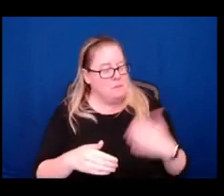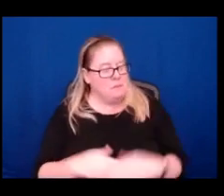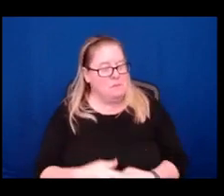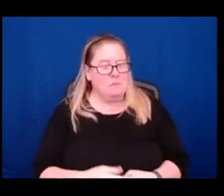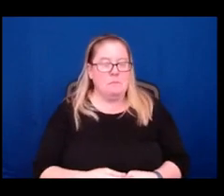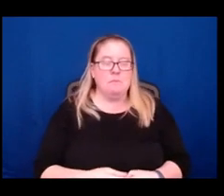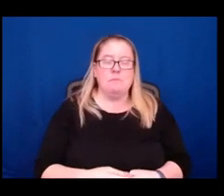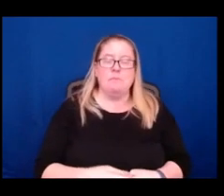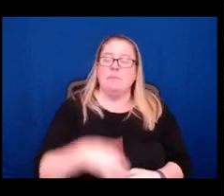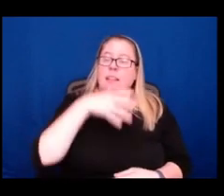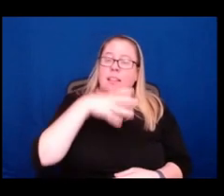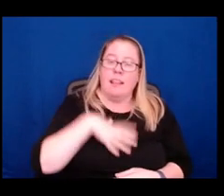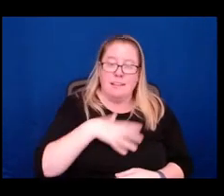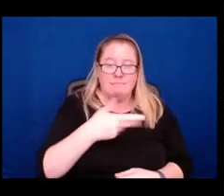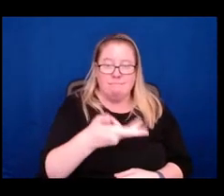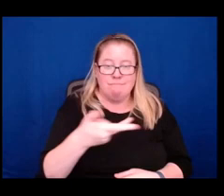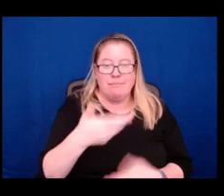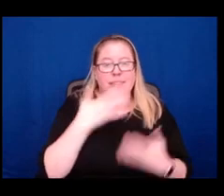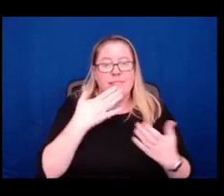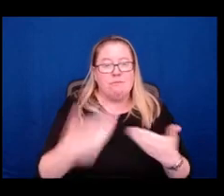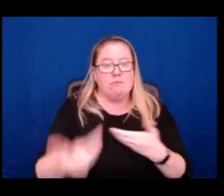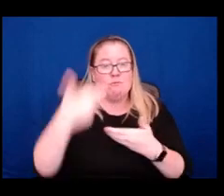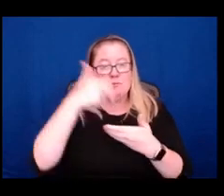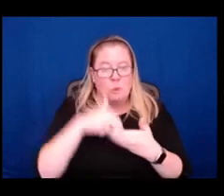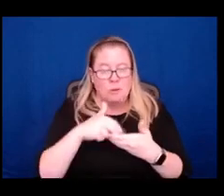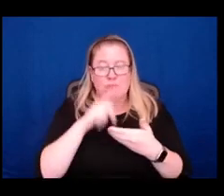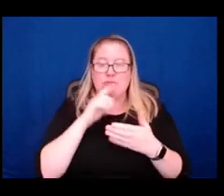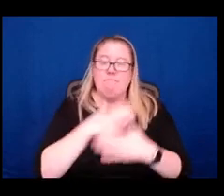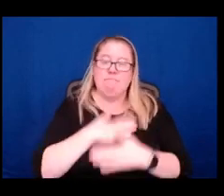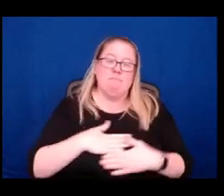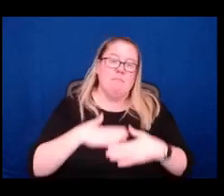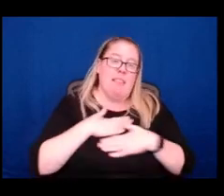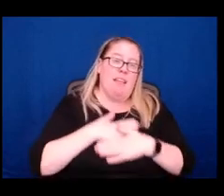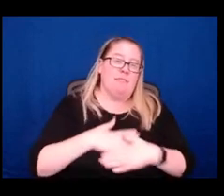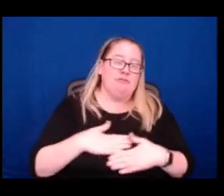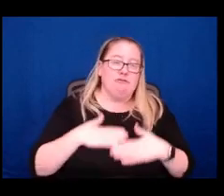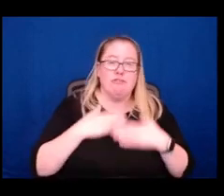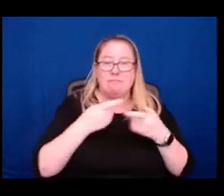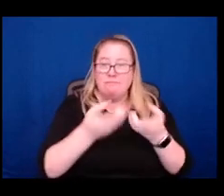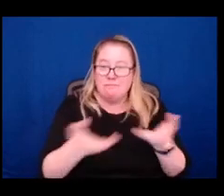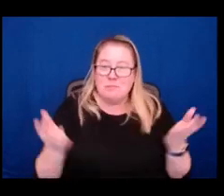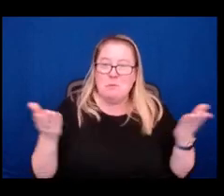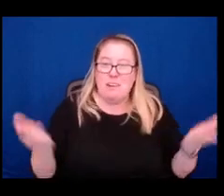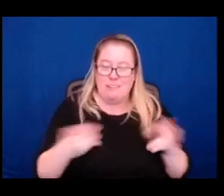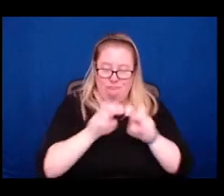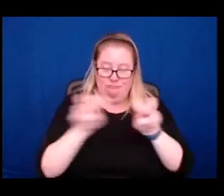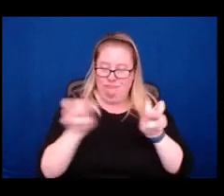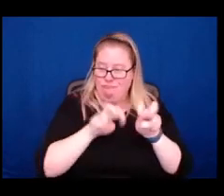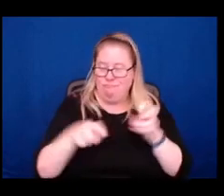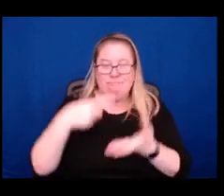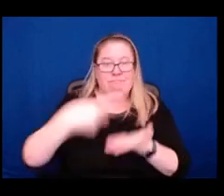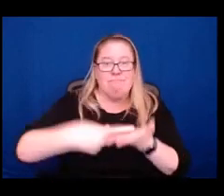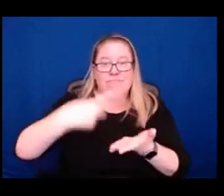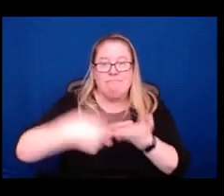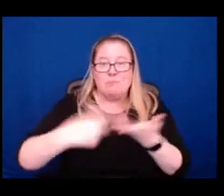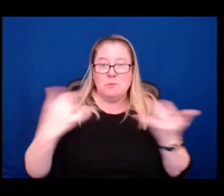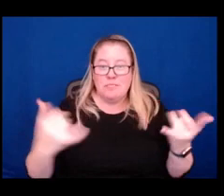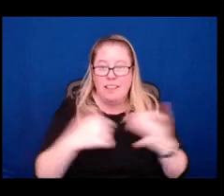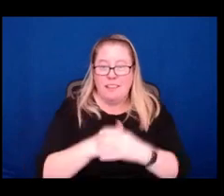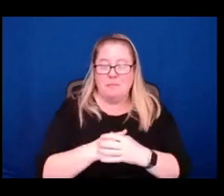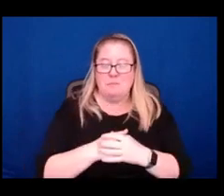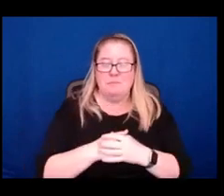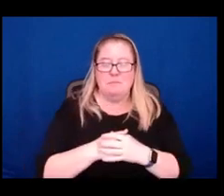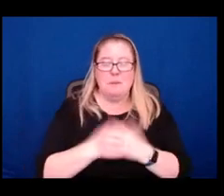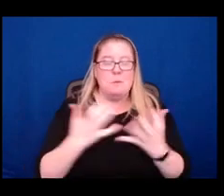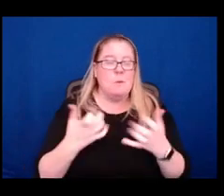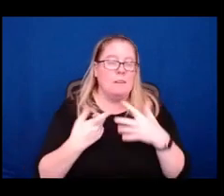Ladies, thank you so much for joining us. It is certainly a pleasure to have you in our panel discussion today. And I'd like to start